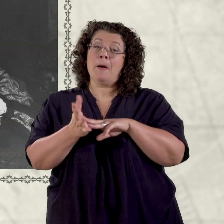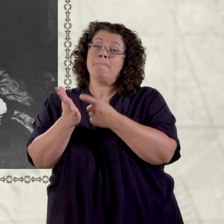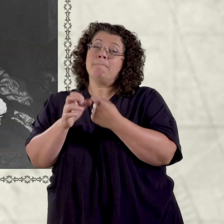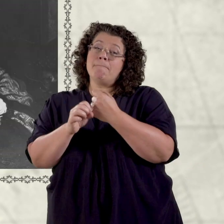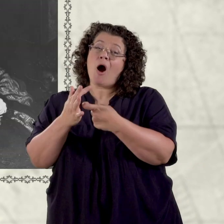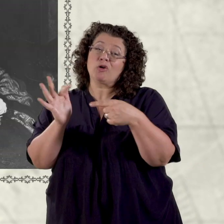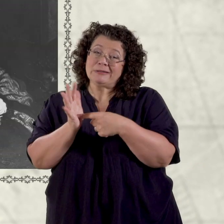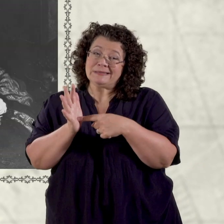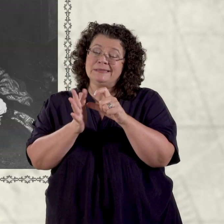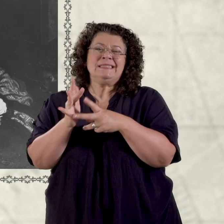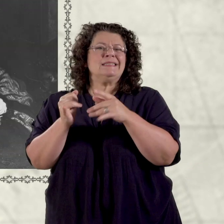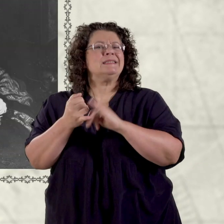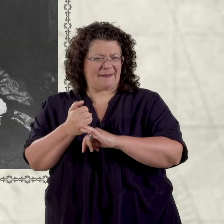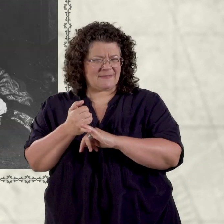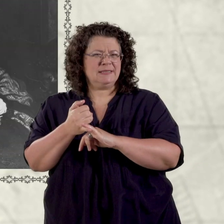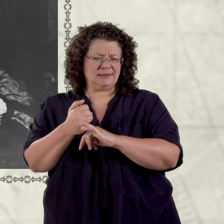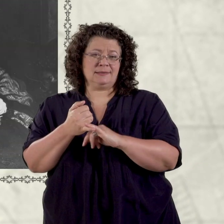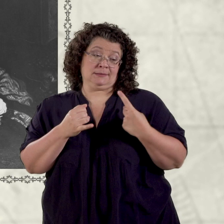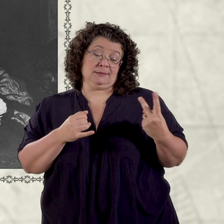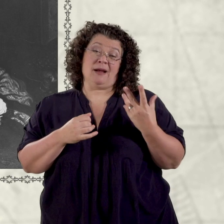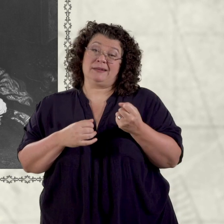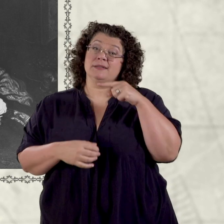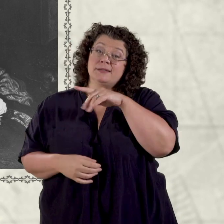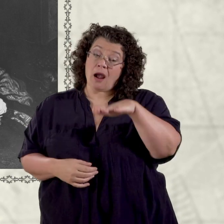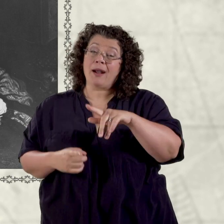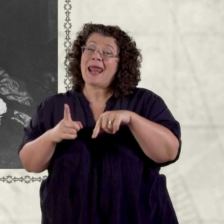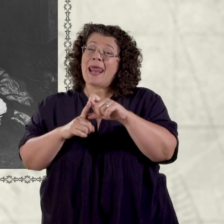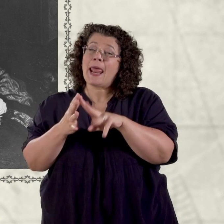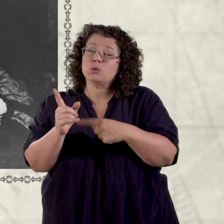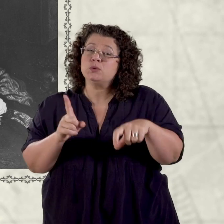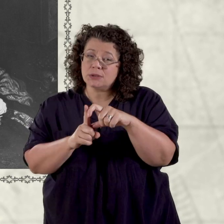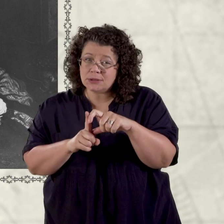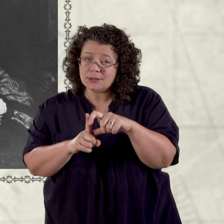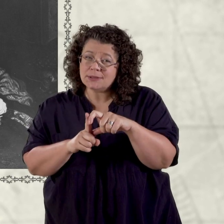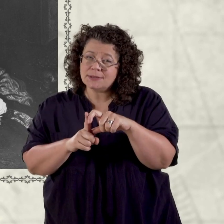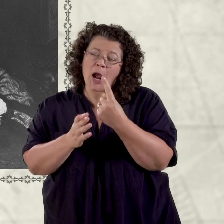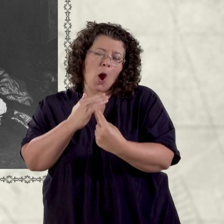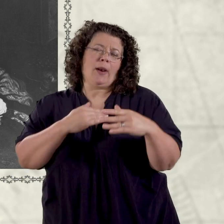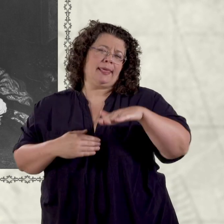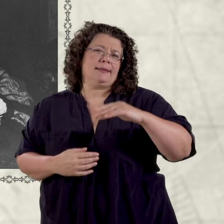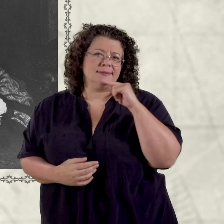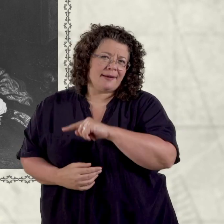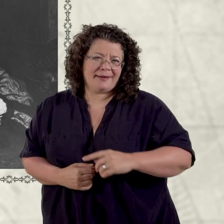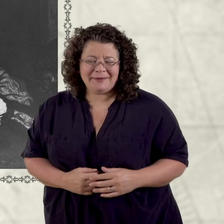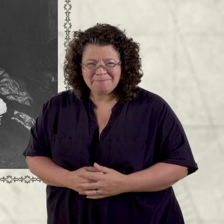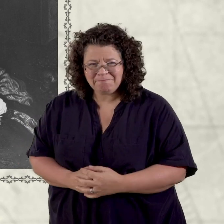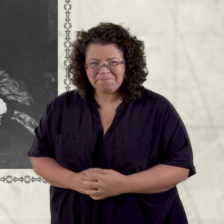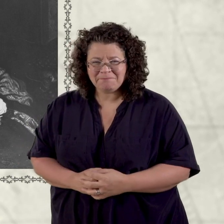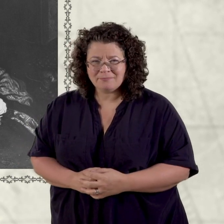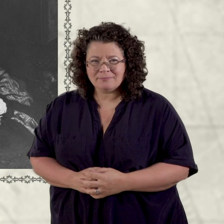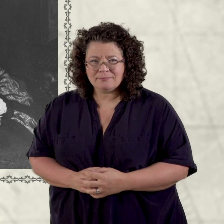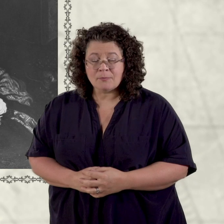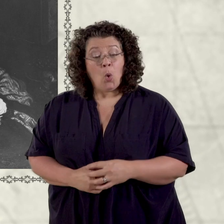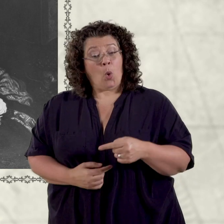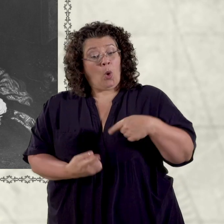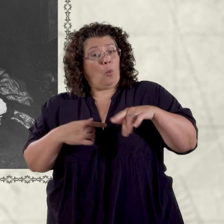Margaret Davies was my wife, and we had a son, Edward. Edward Davies,